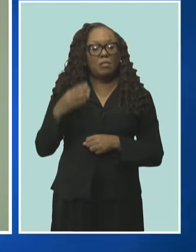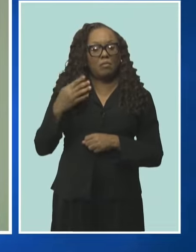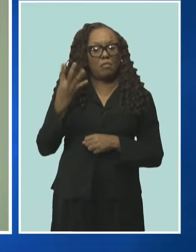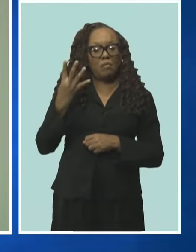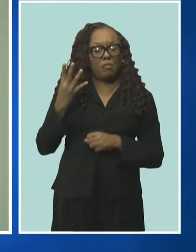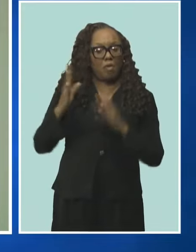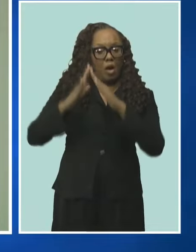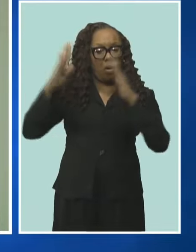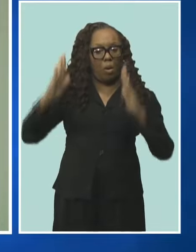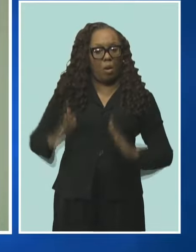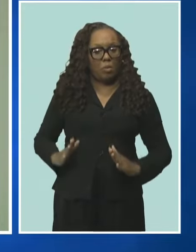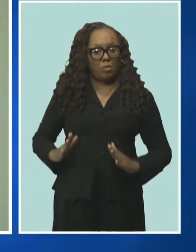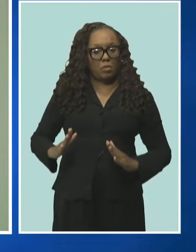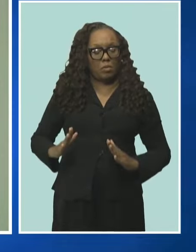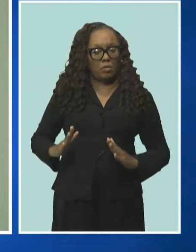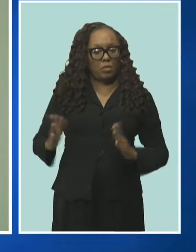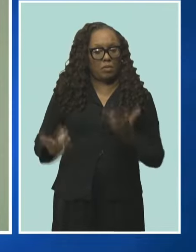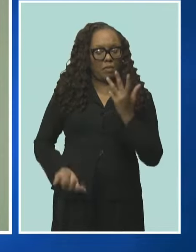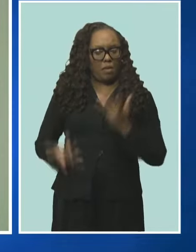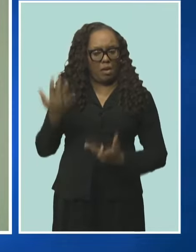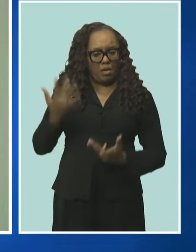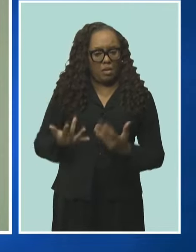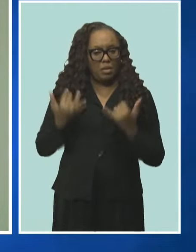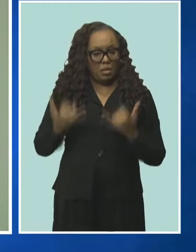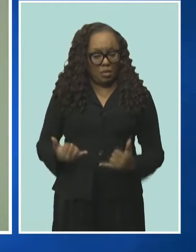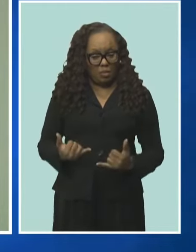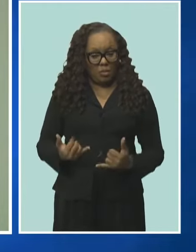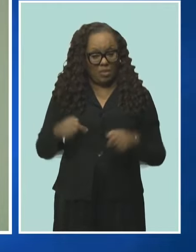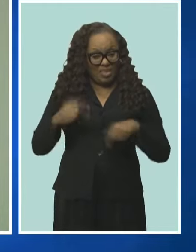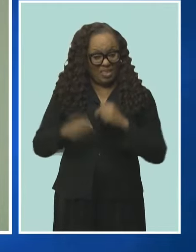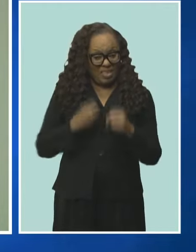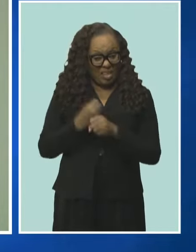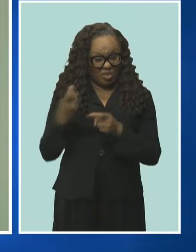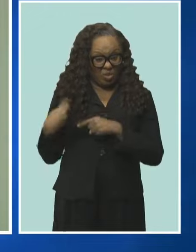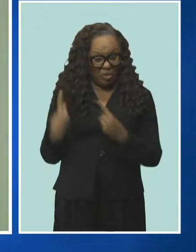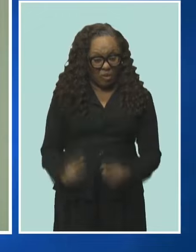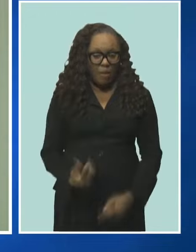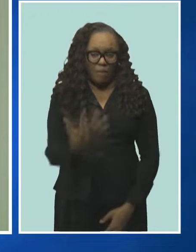fires. Currently, we are at 5.